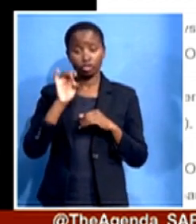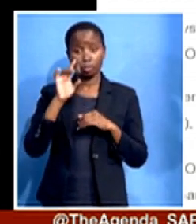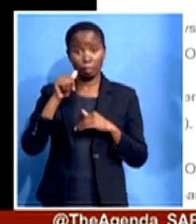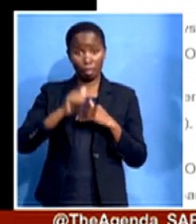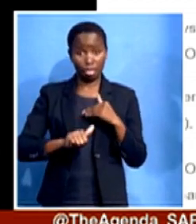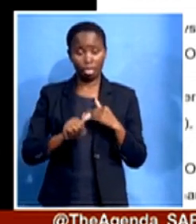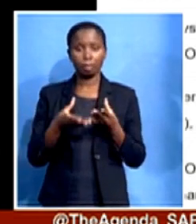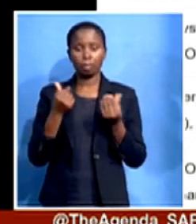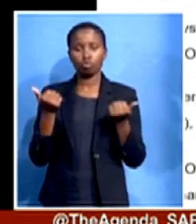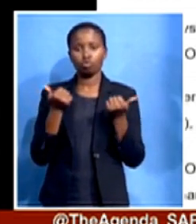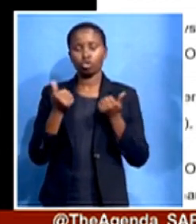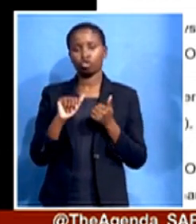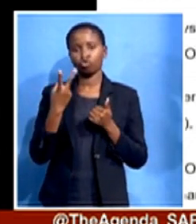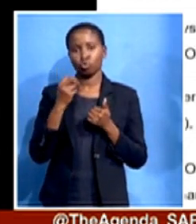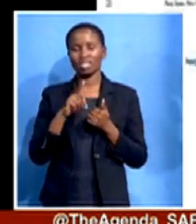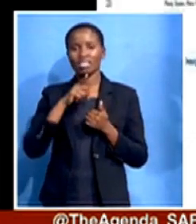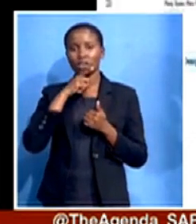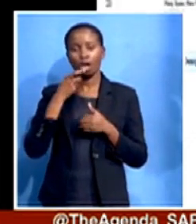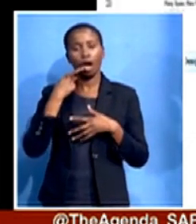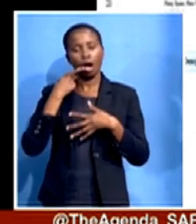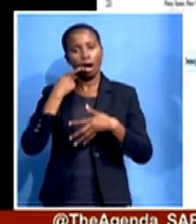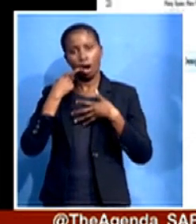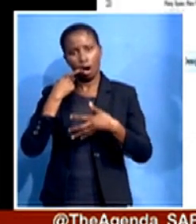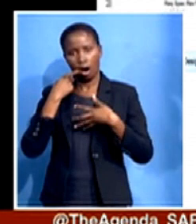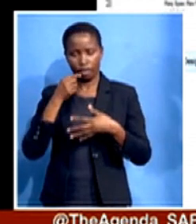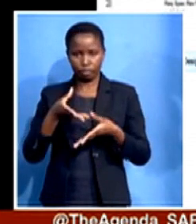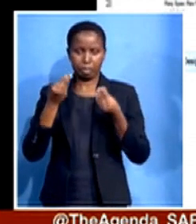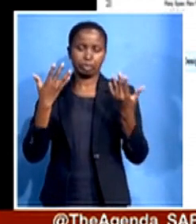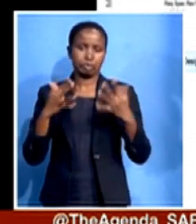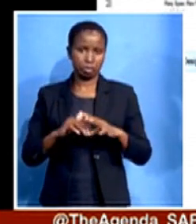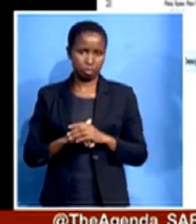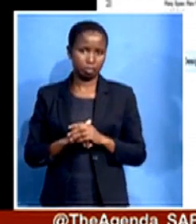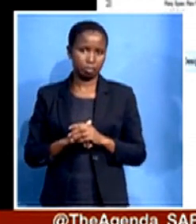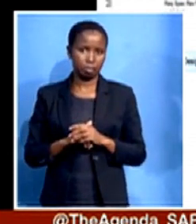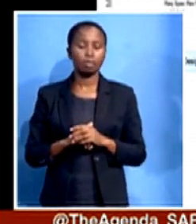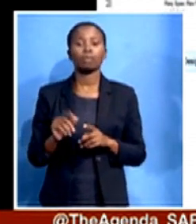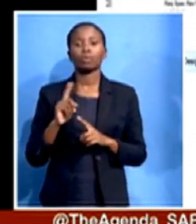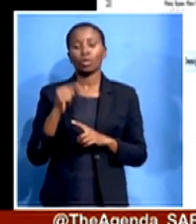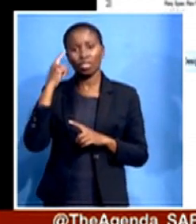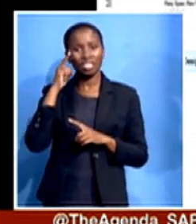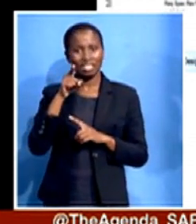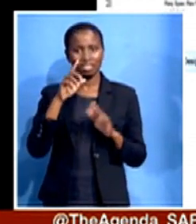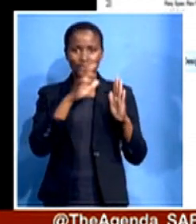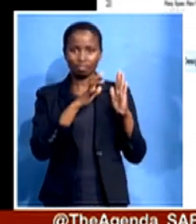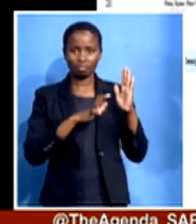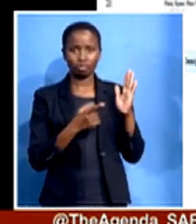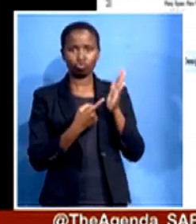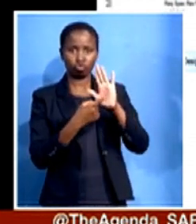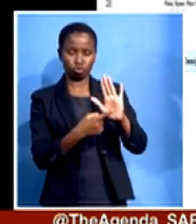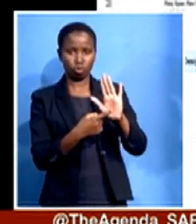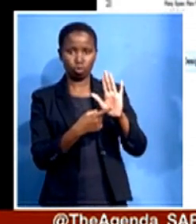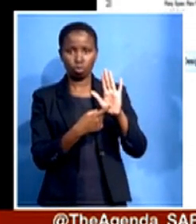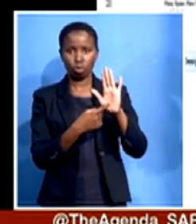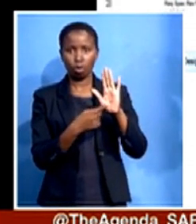delivered. I think this graph just shows you both the management team and what they